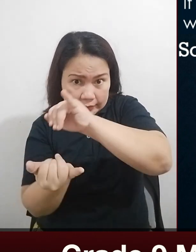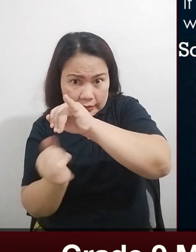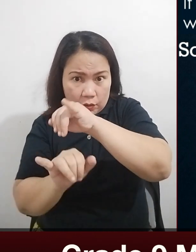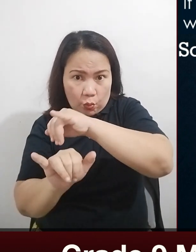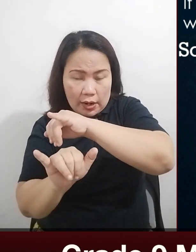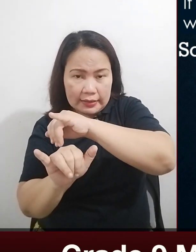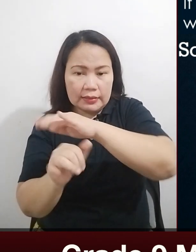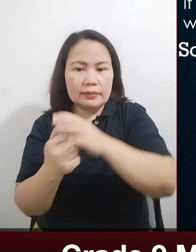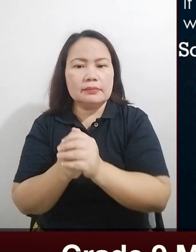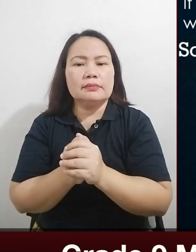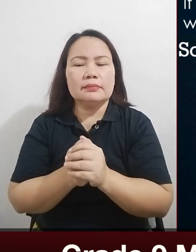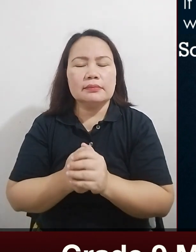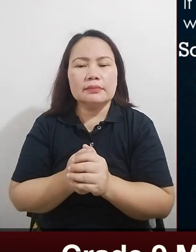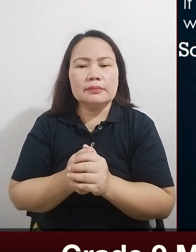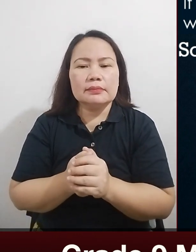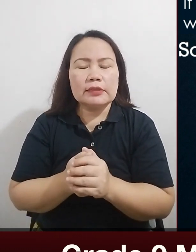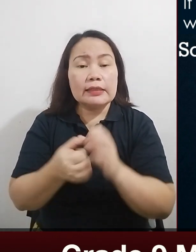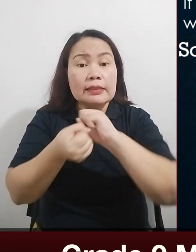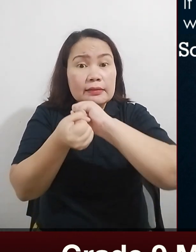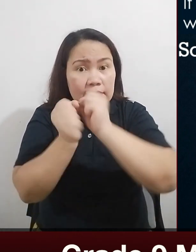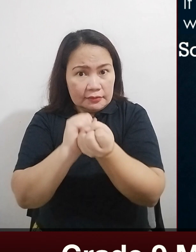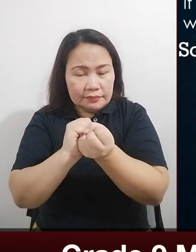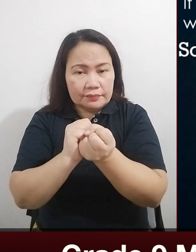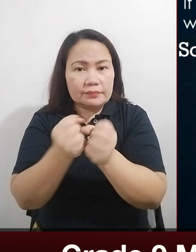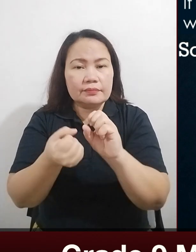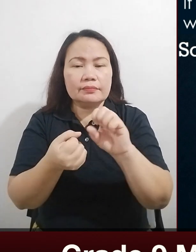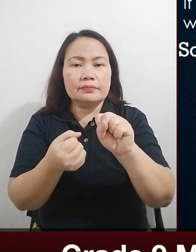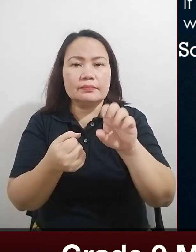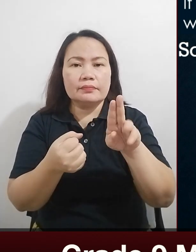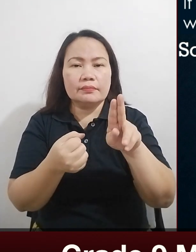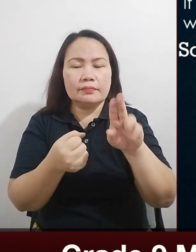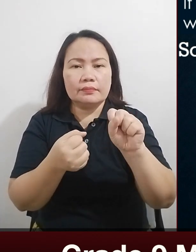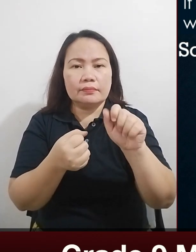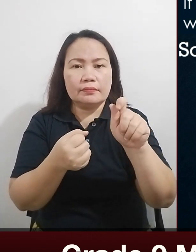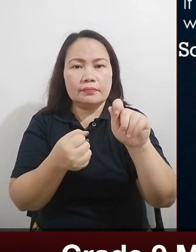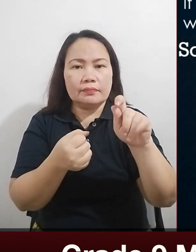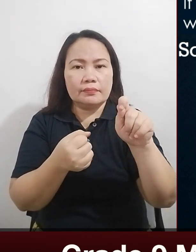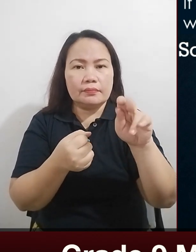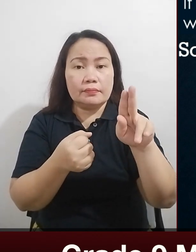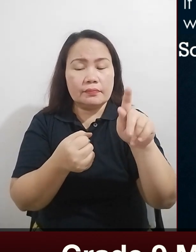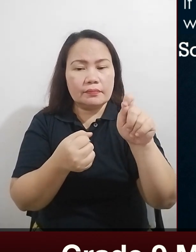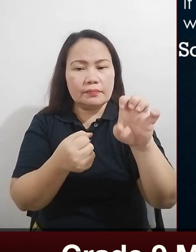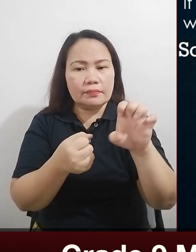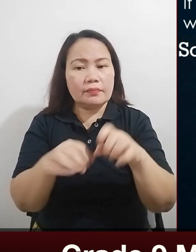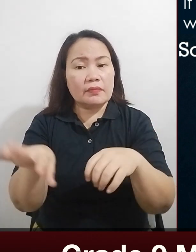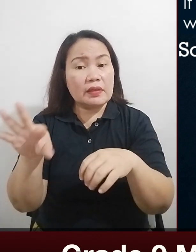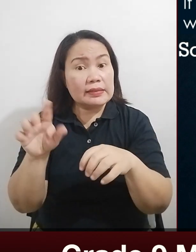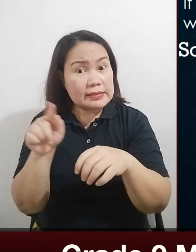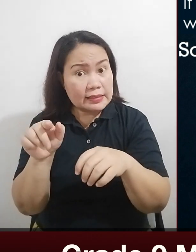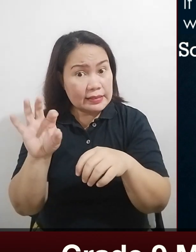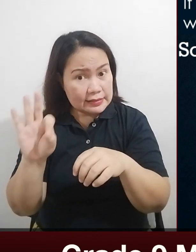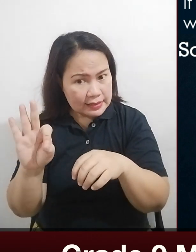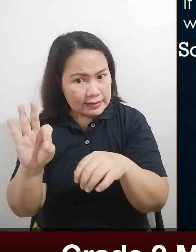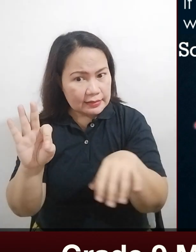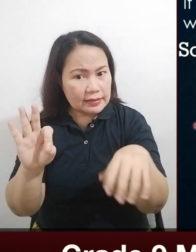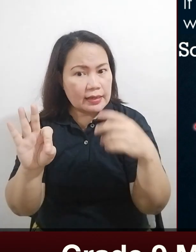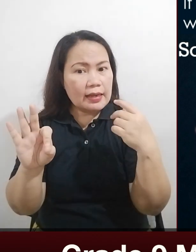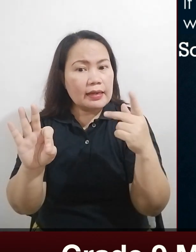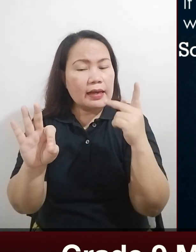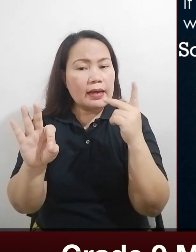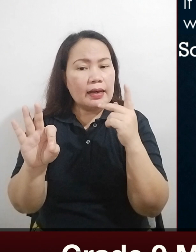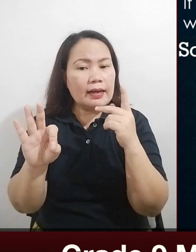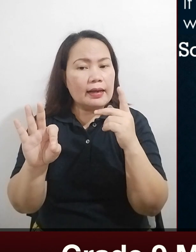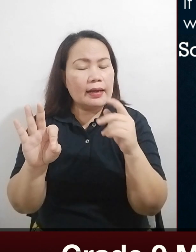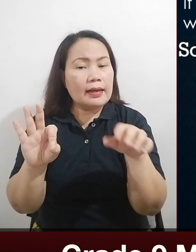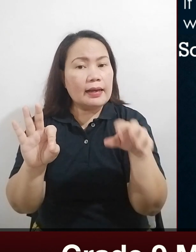y, and that is inversely as y. And then substitute natin yung mga given natin. So, yung z natin is 9,